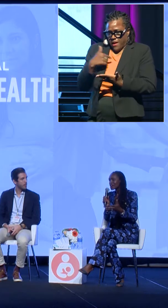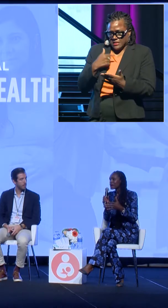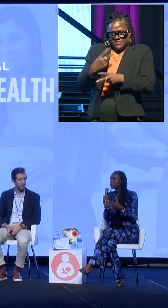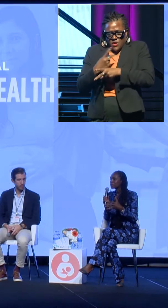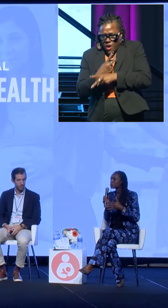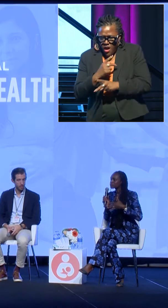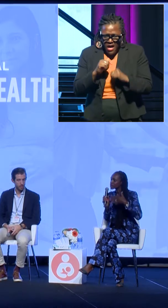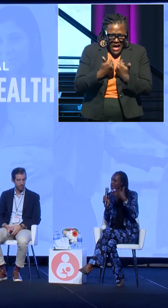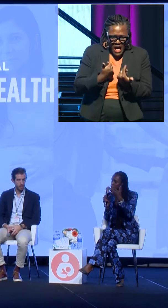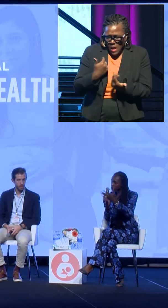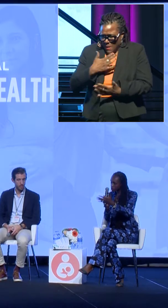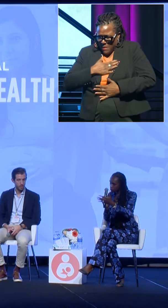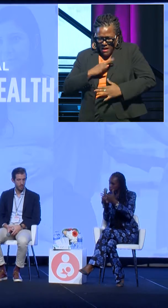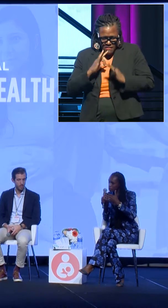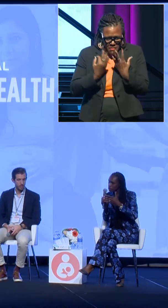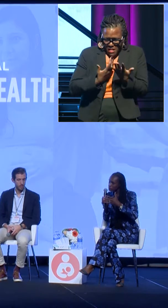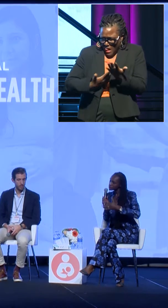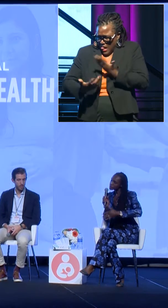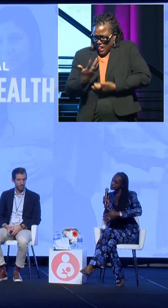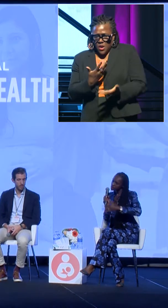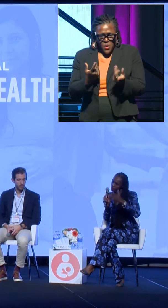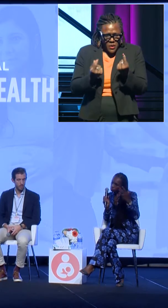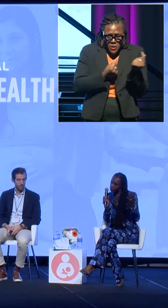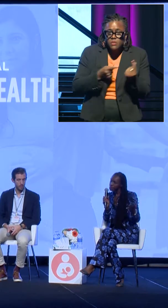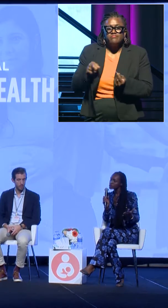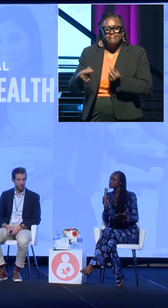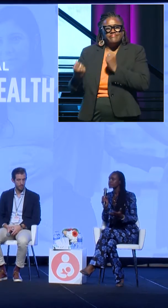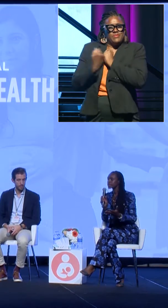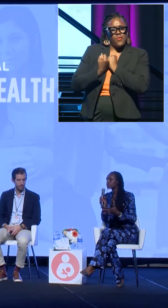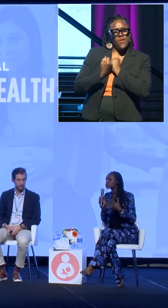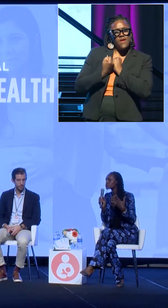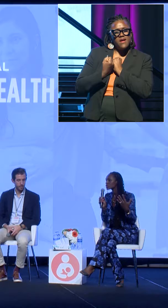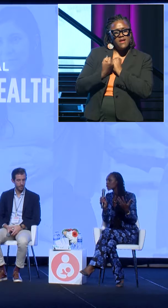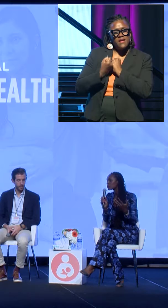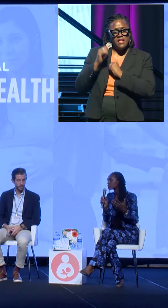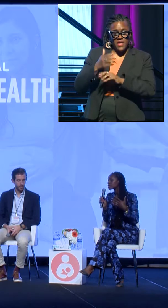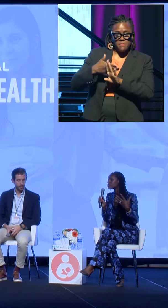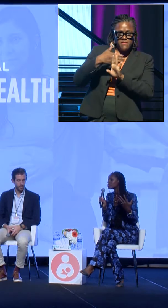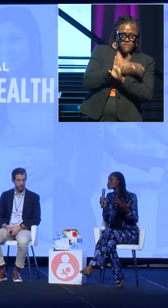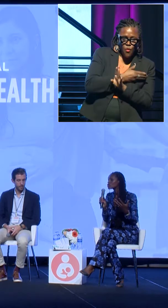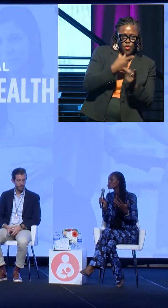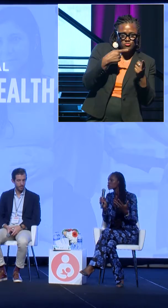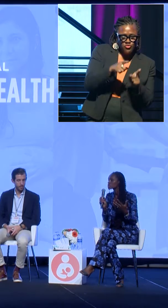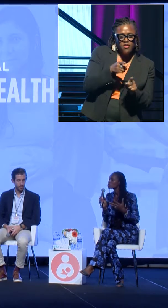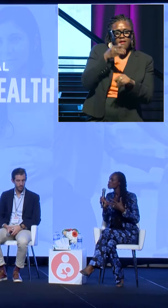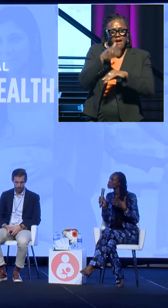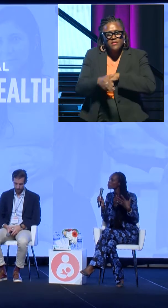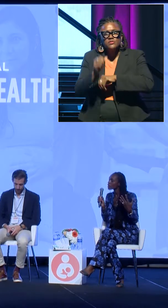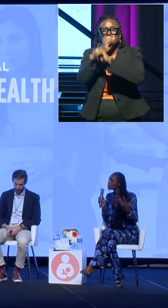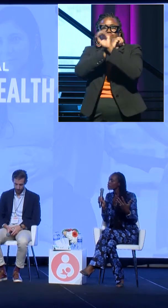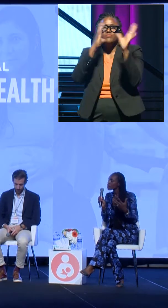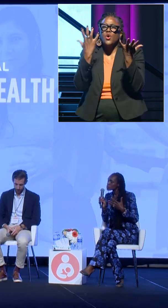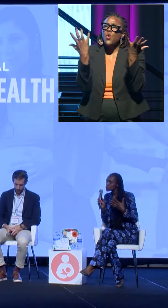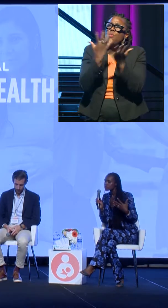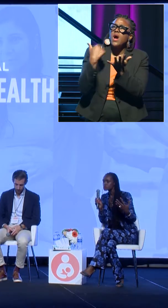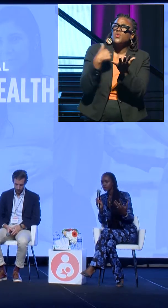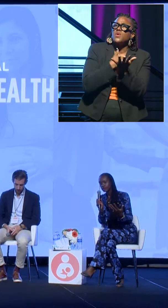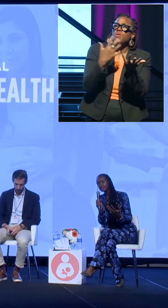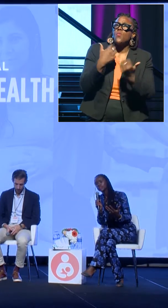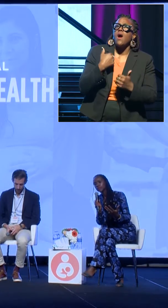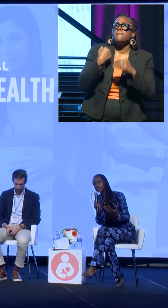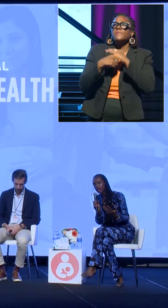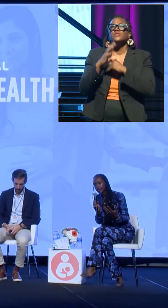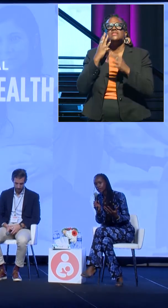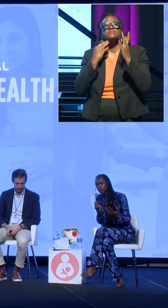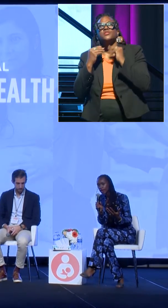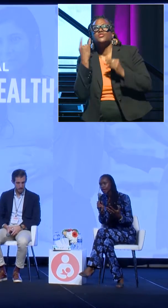us. You know, in the postpartum period and in the prenatal period, doulas are helping us vision really what we want our birth